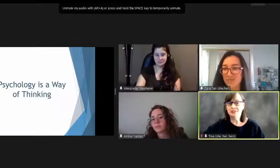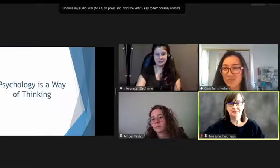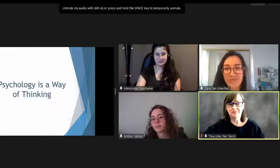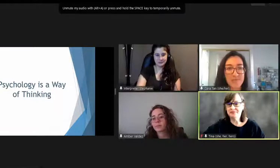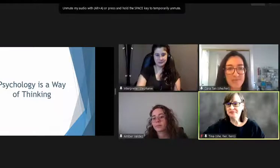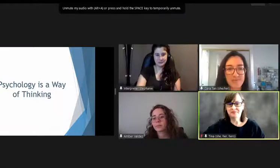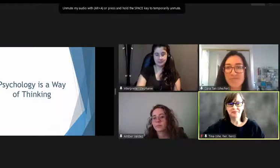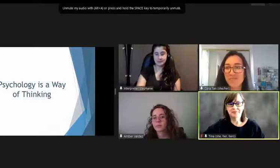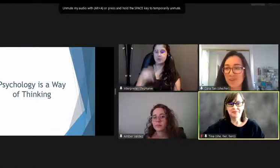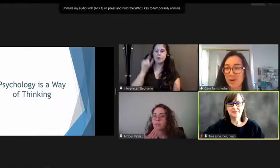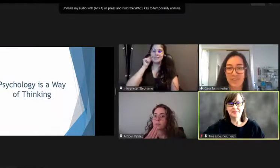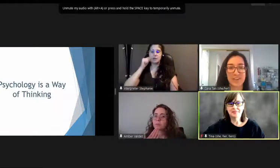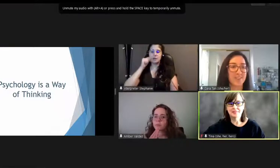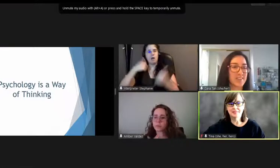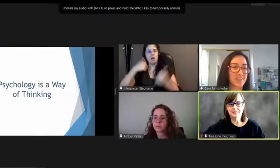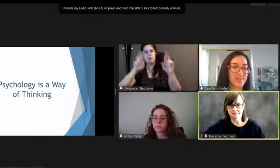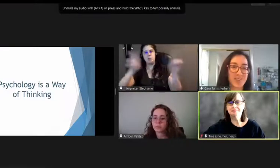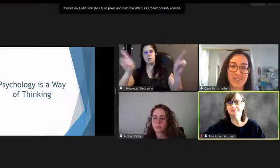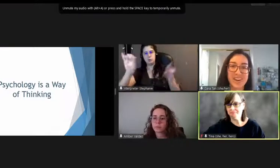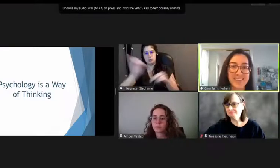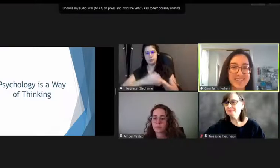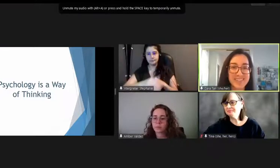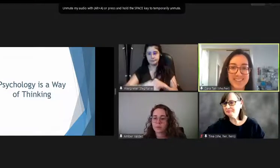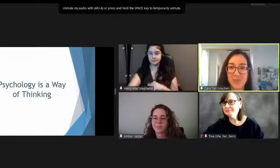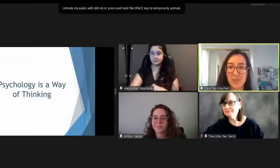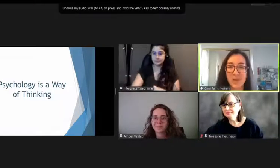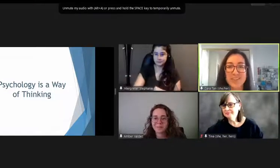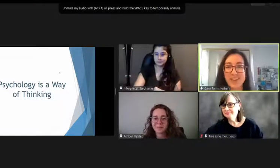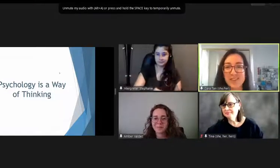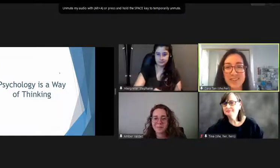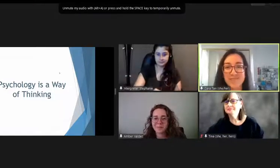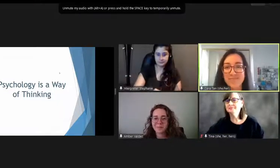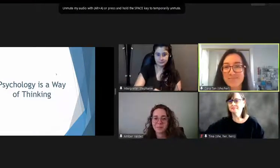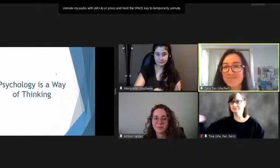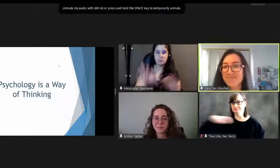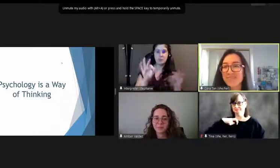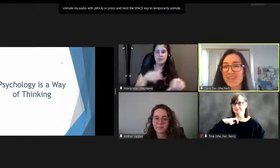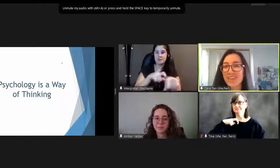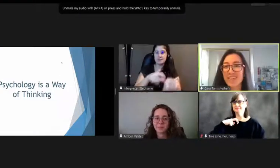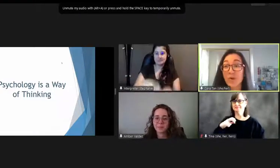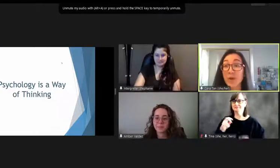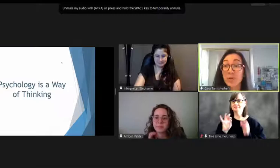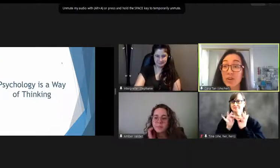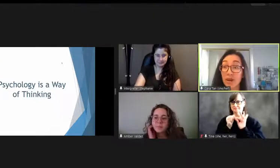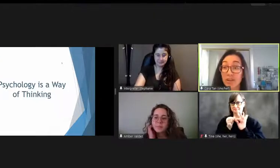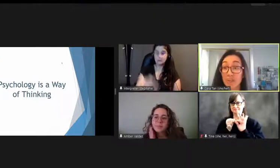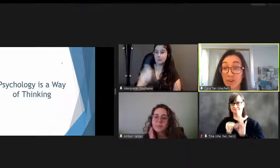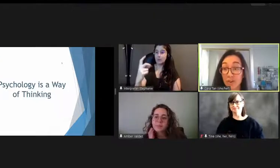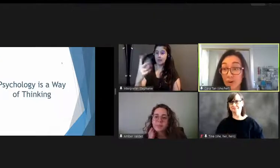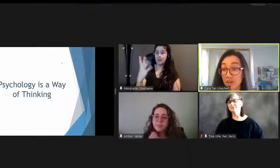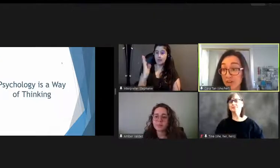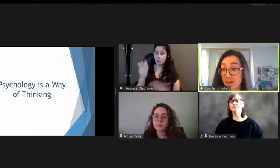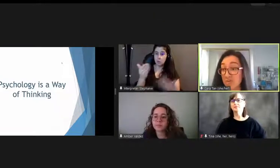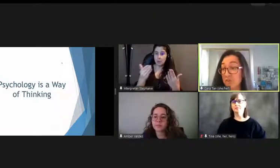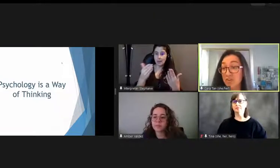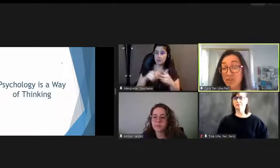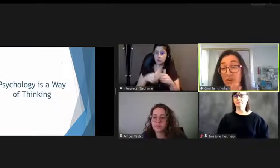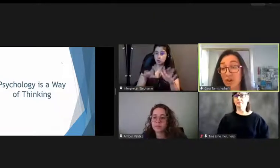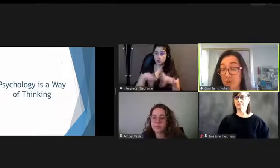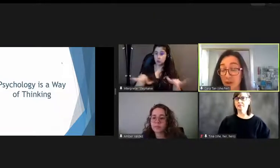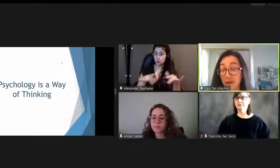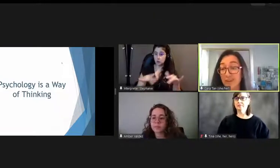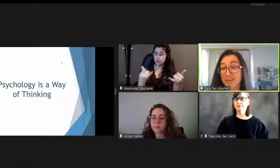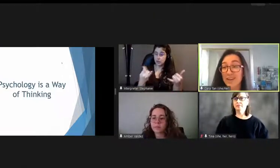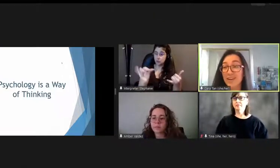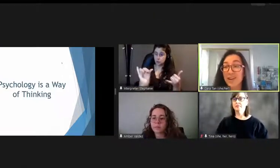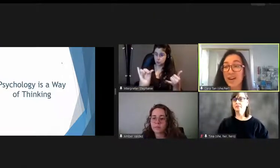go. Perfect, awesome, all right, perfect timing. So I'm gonna go ahead and start recording now, just so you're